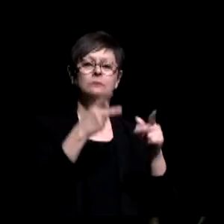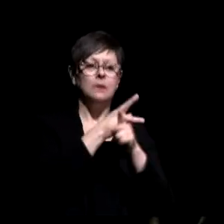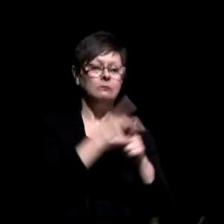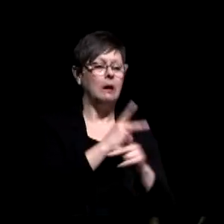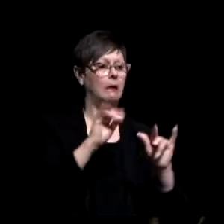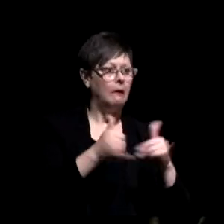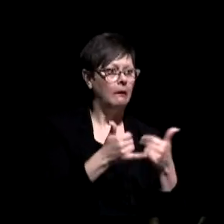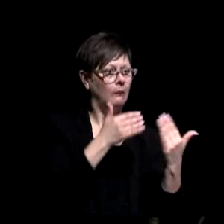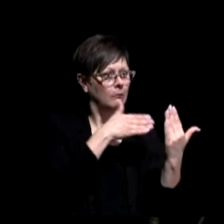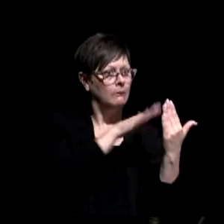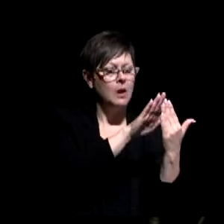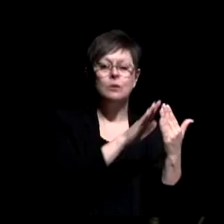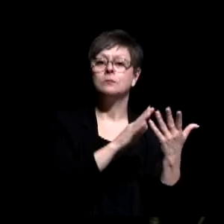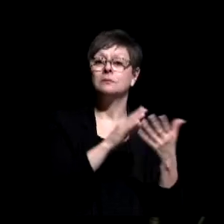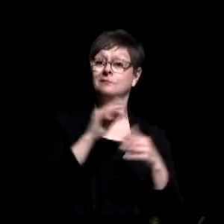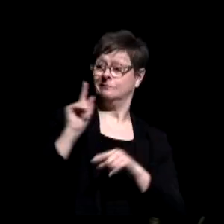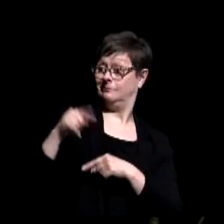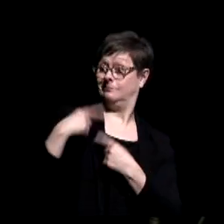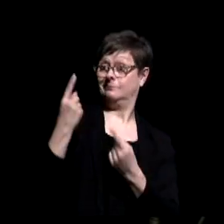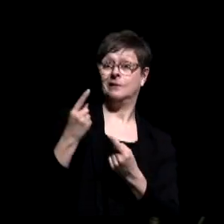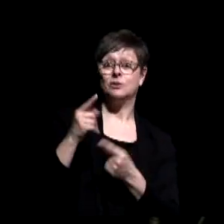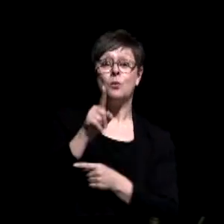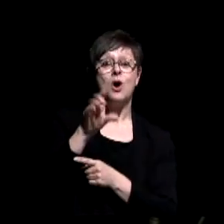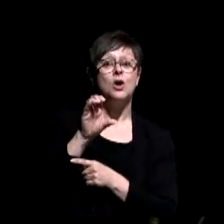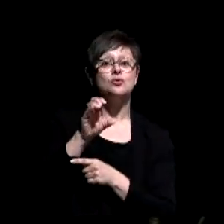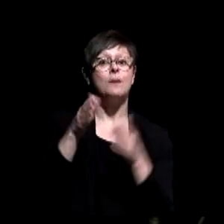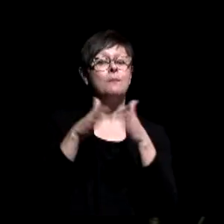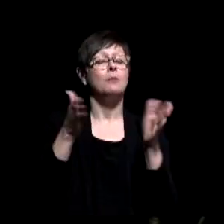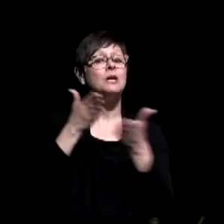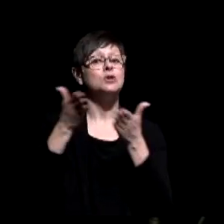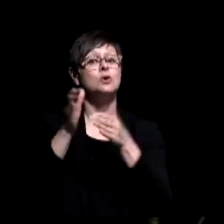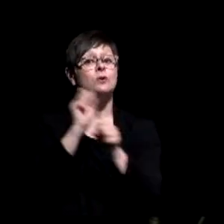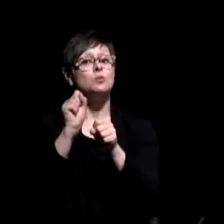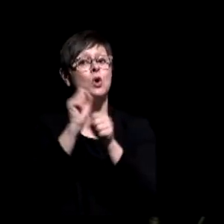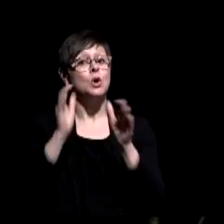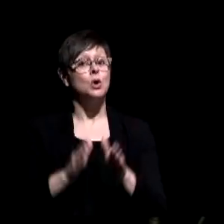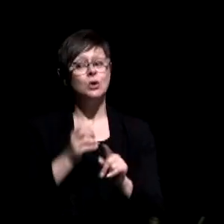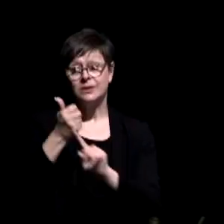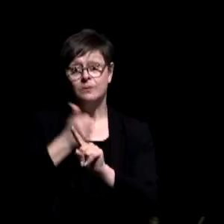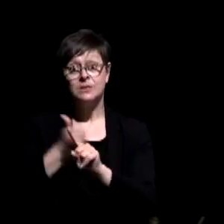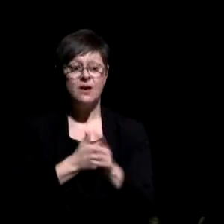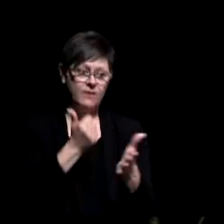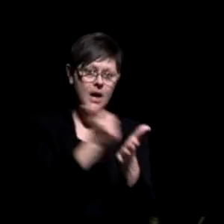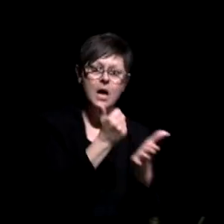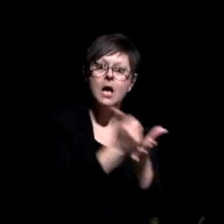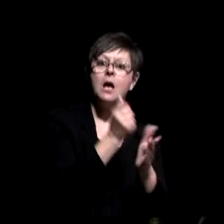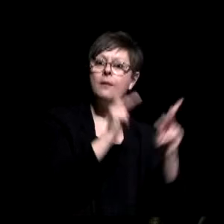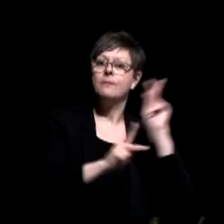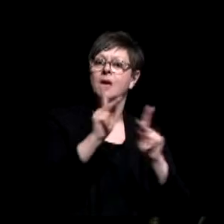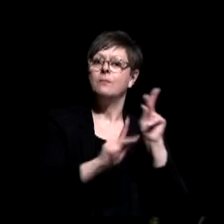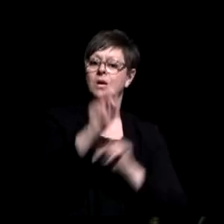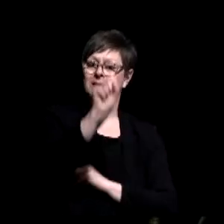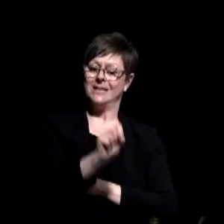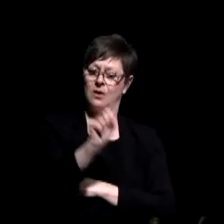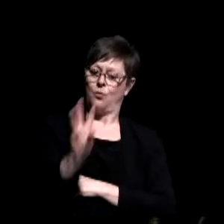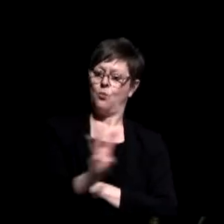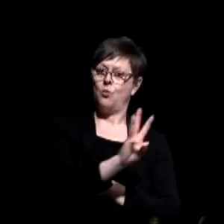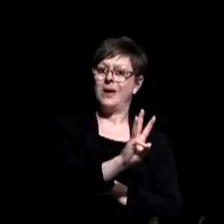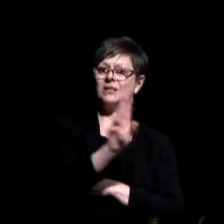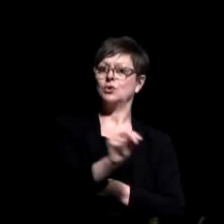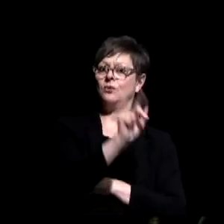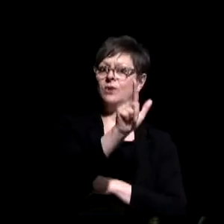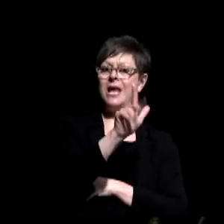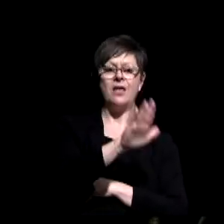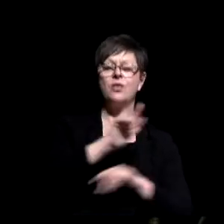This past year, we saw hundreds of professional public service employees step in and help residents of southwestern Newfoundland whose lives